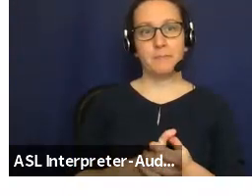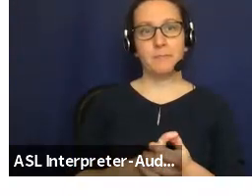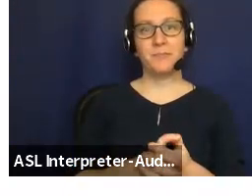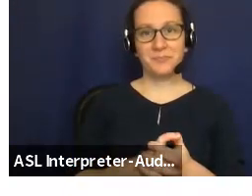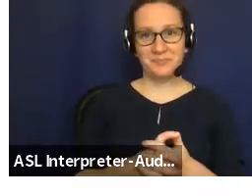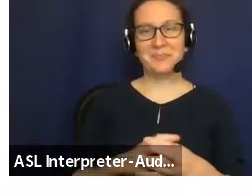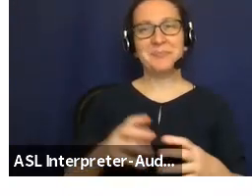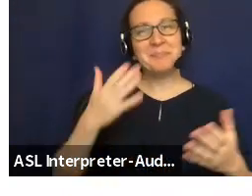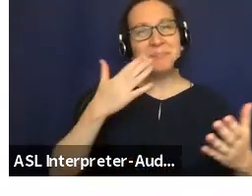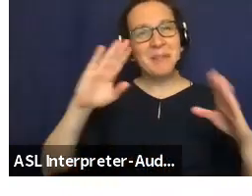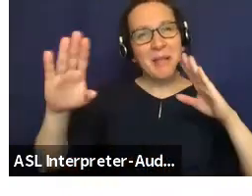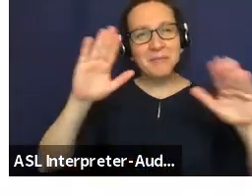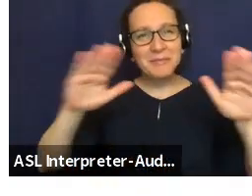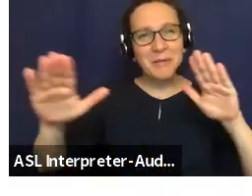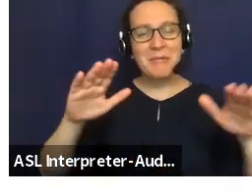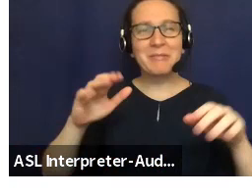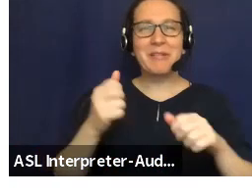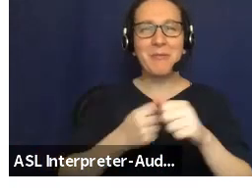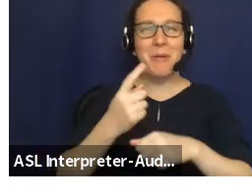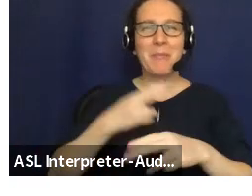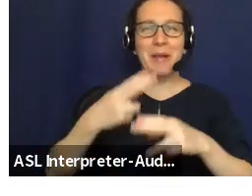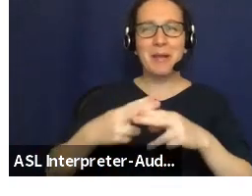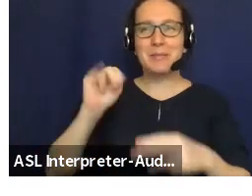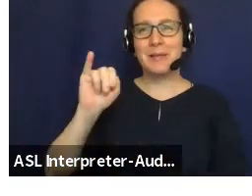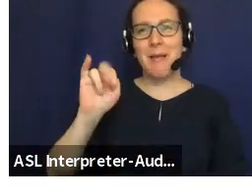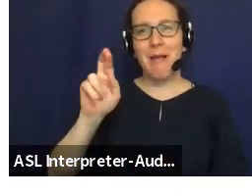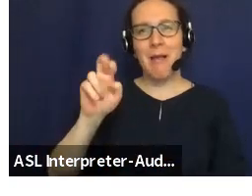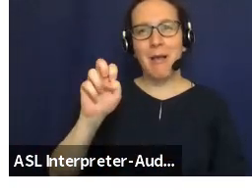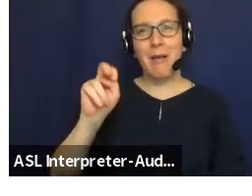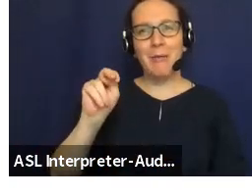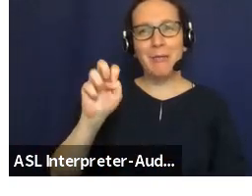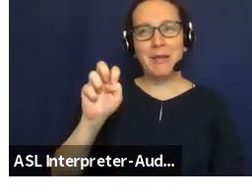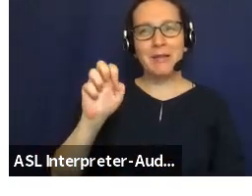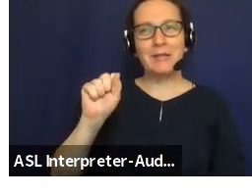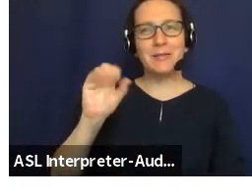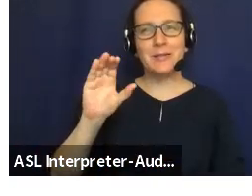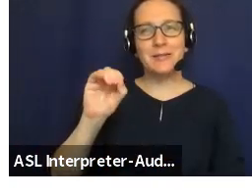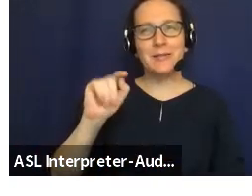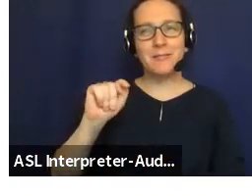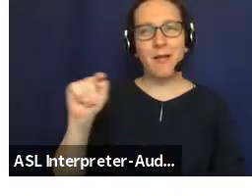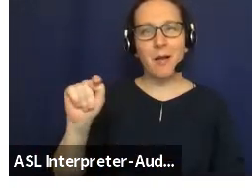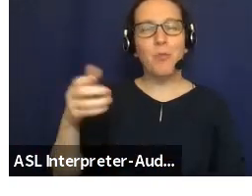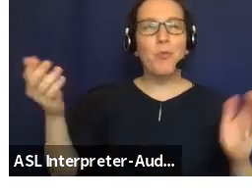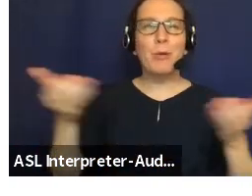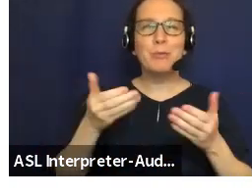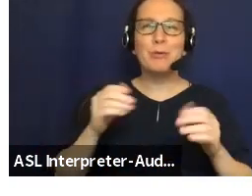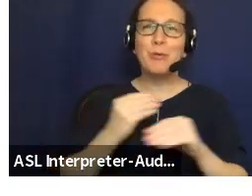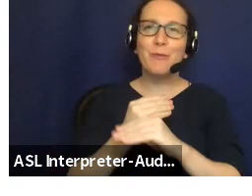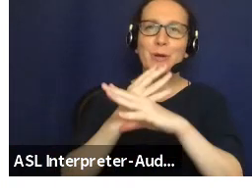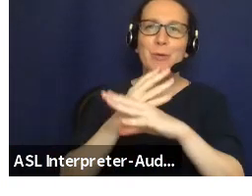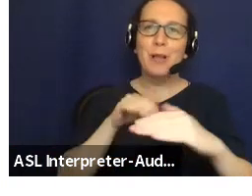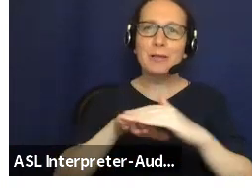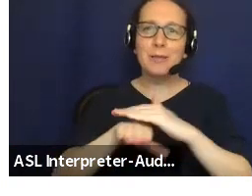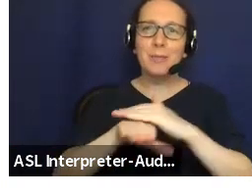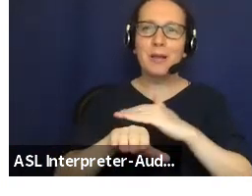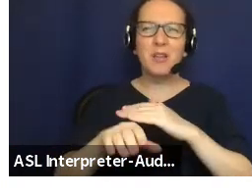Okay, good afternoon, everyone. My name is Irene Scott. Welcome to Virtual Accessibility, What We Have Learned So Far. I'm